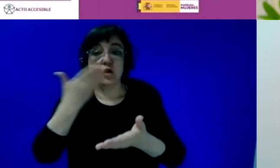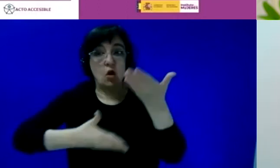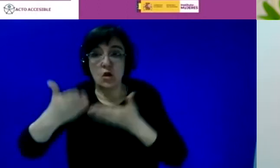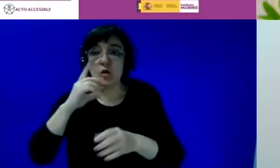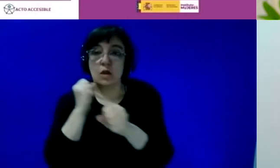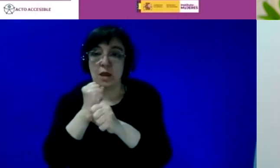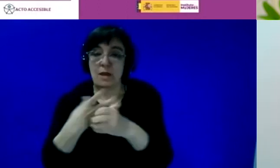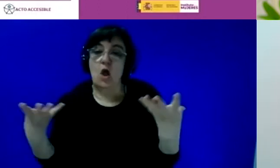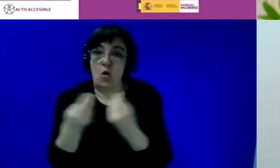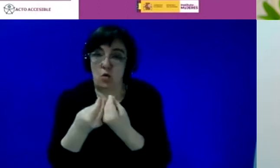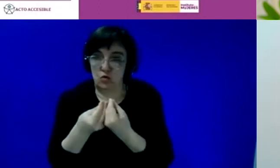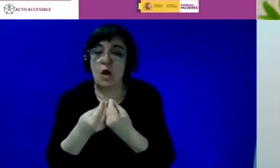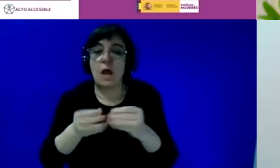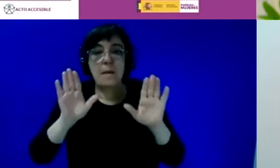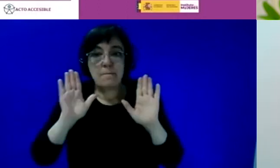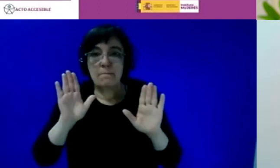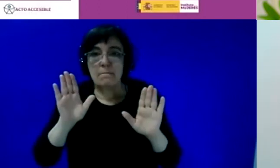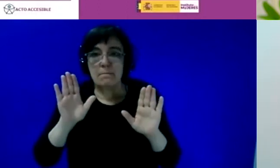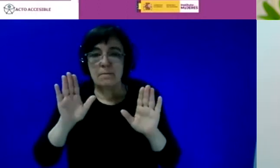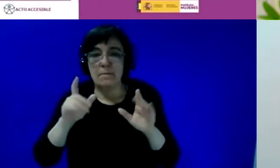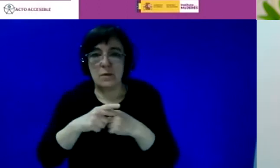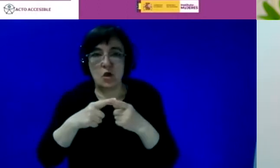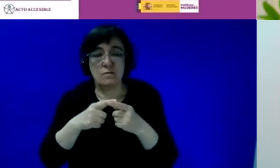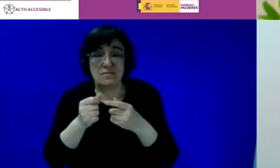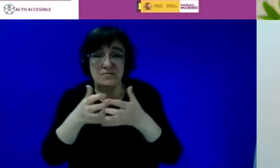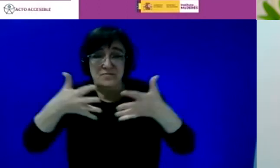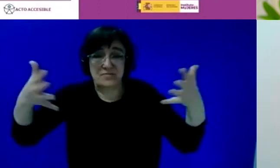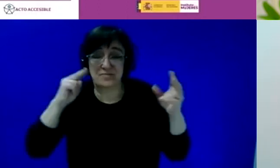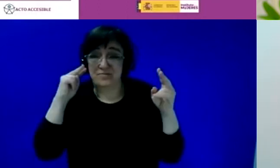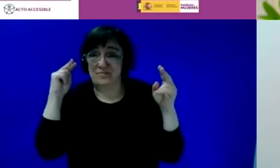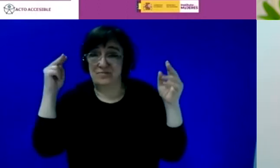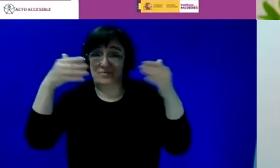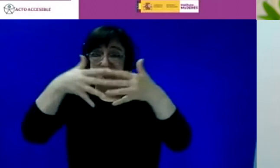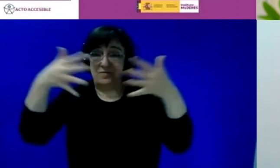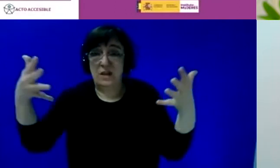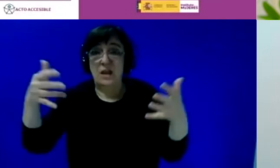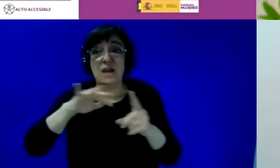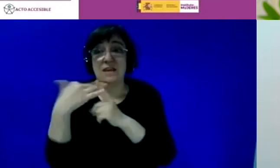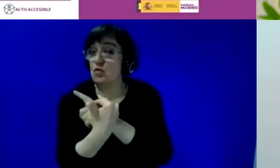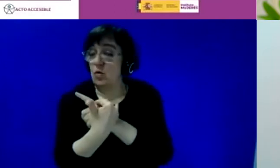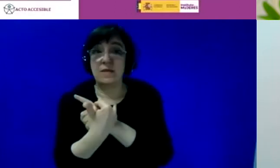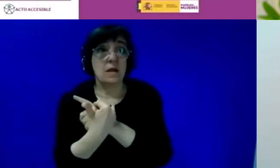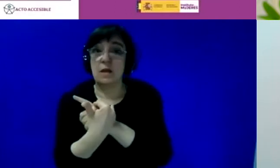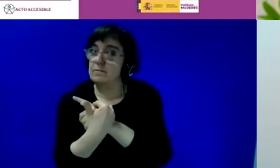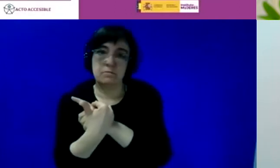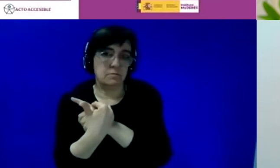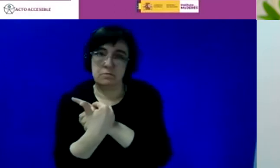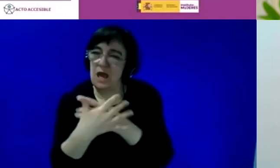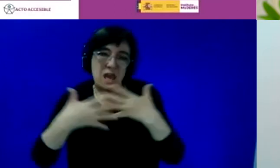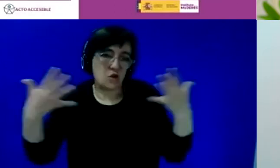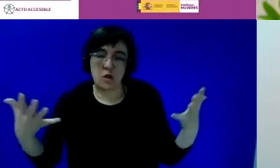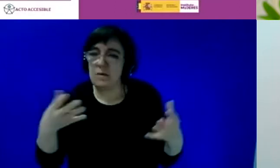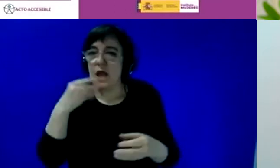bigger, and we need huge systemic work to be done there, both in Ukraine, both in the countries